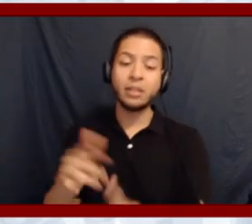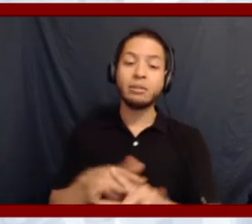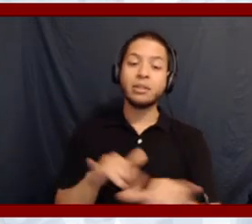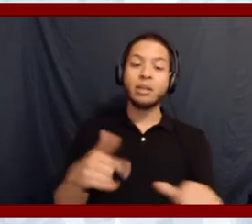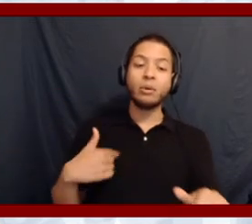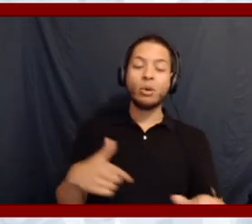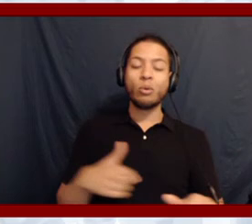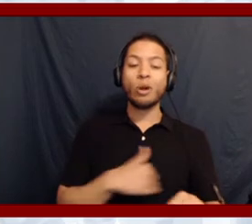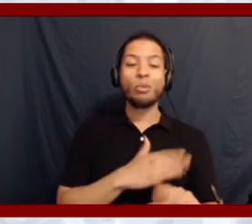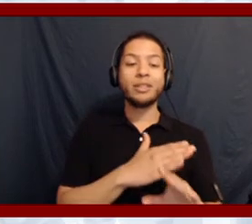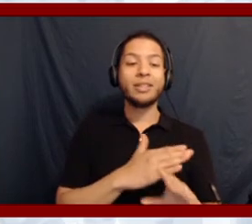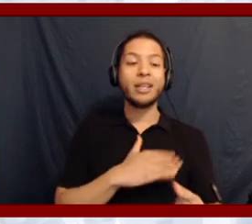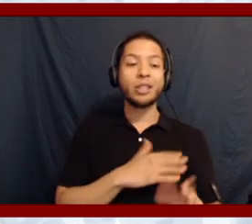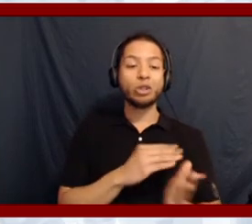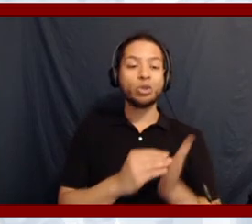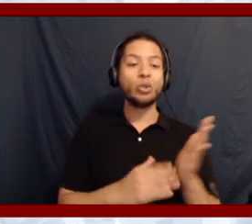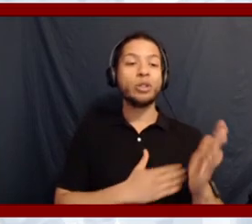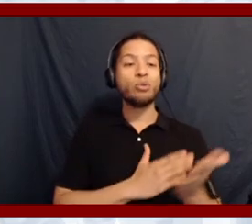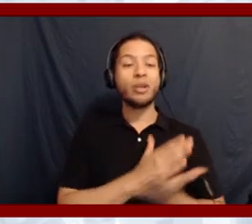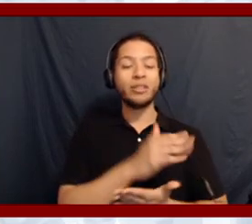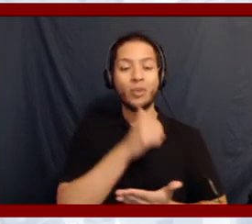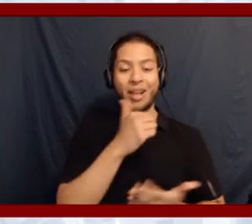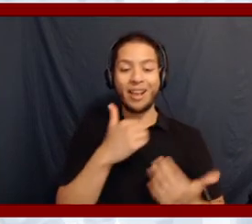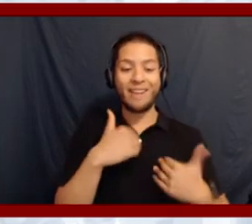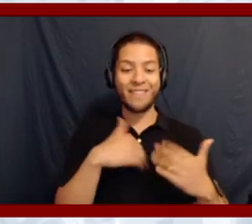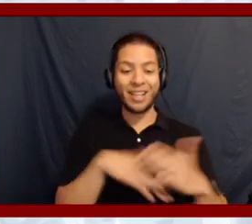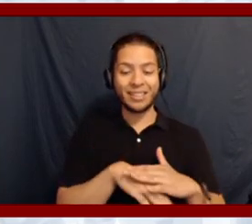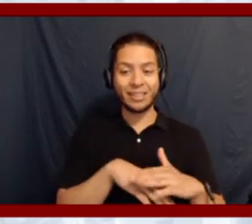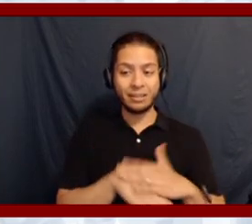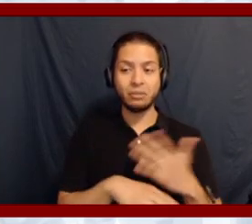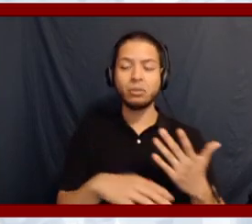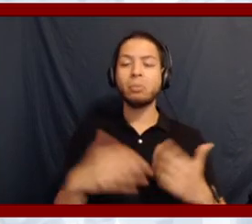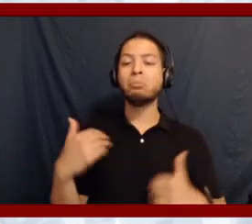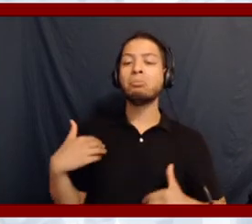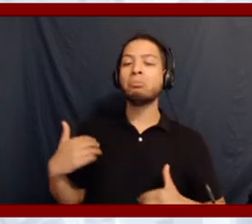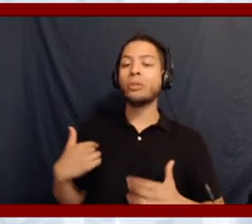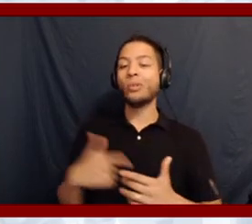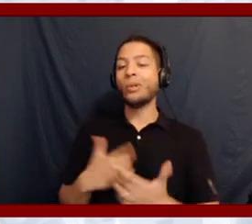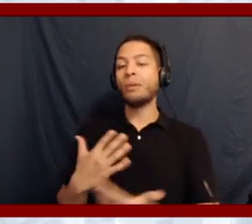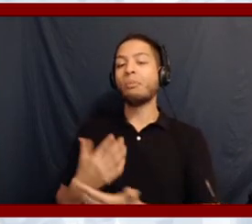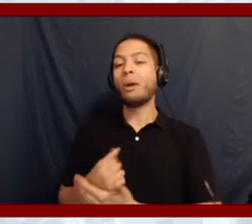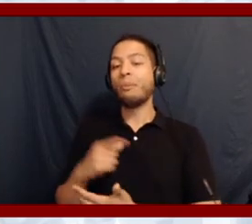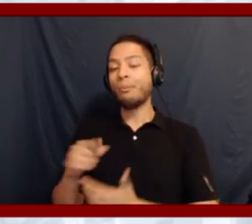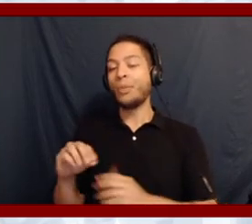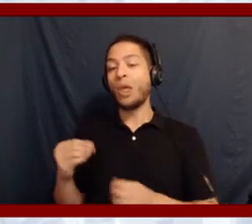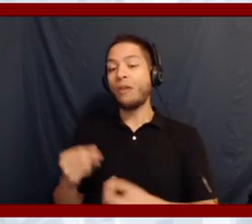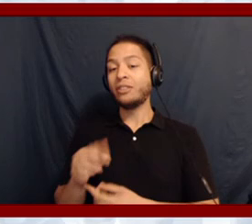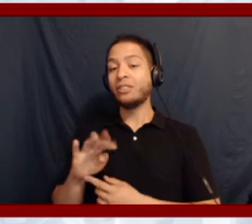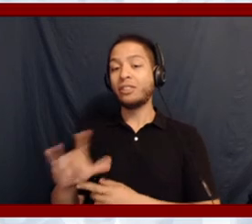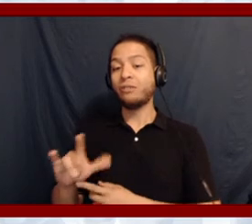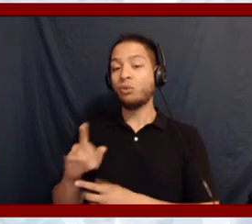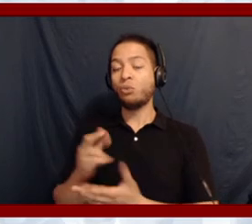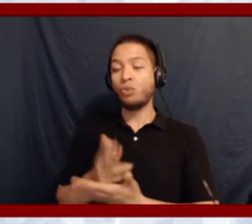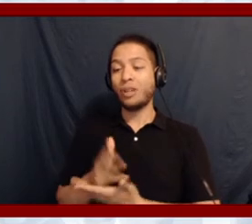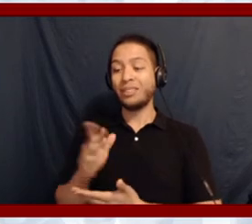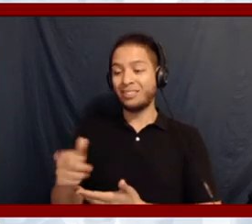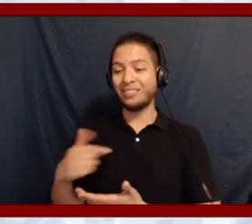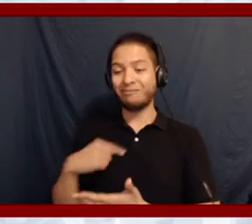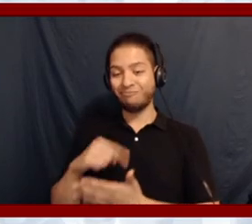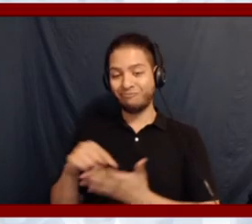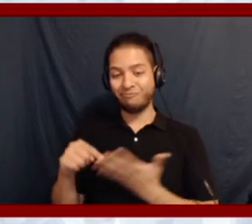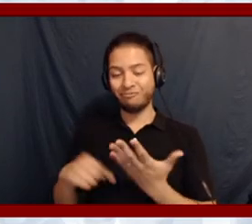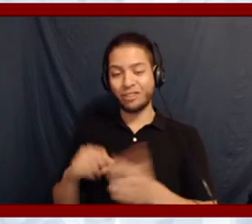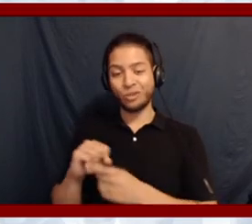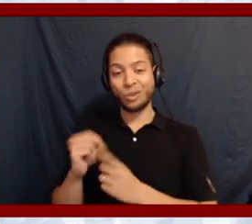having access. So we recently used the Office for Civil Rights to investigate cases that were brought to us where students with disabilities